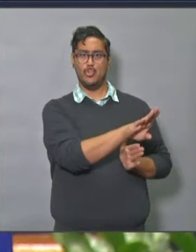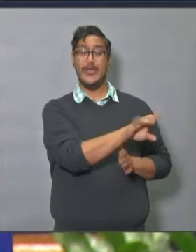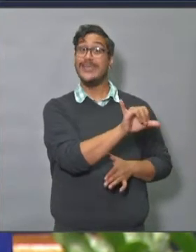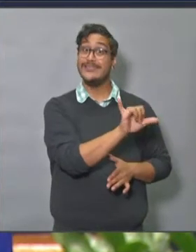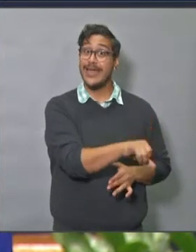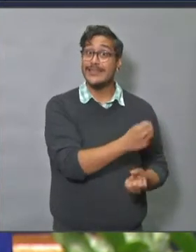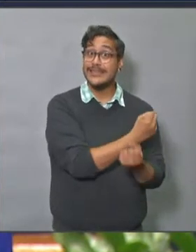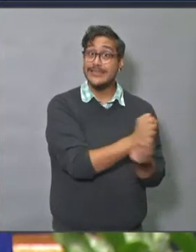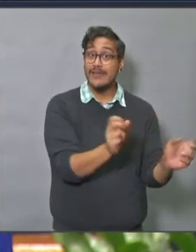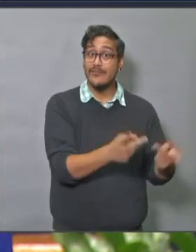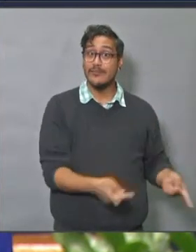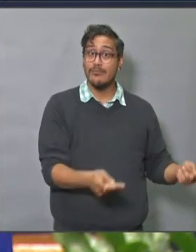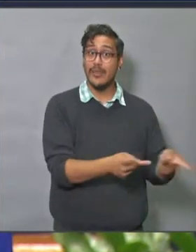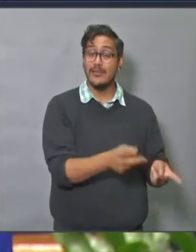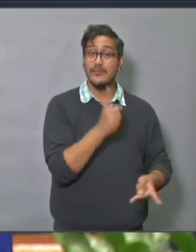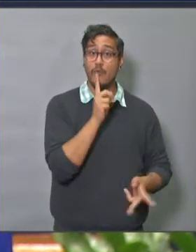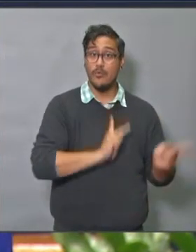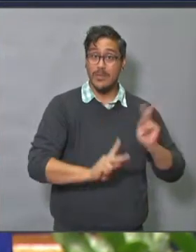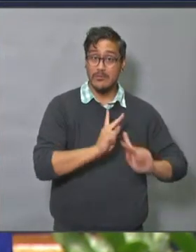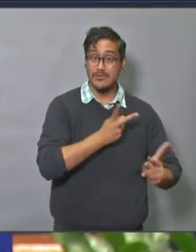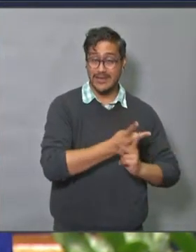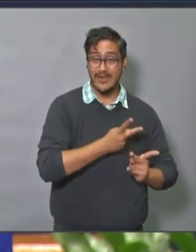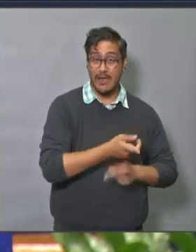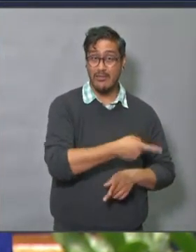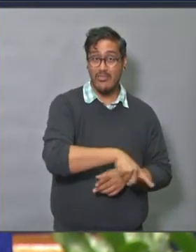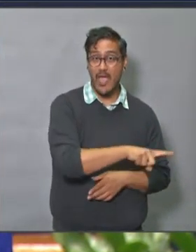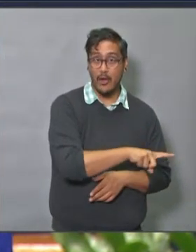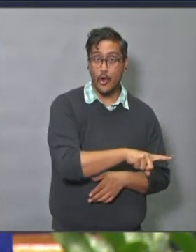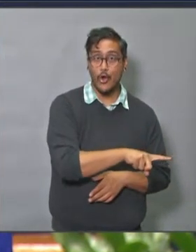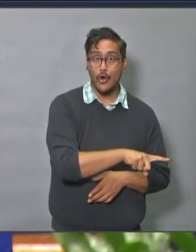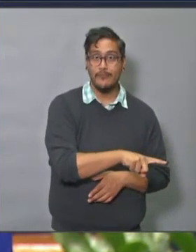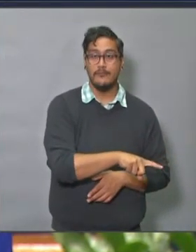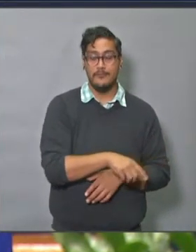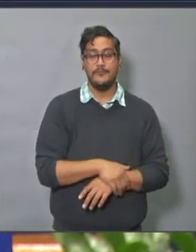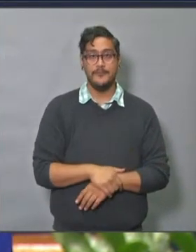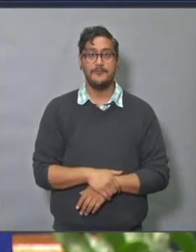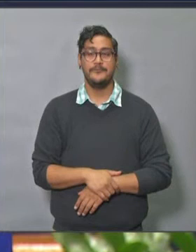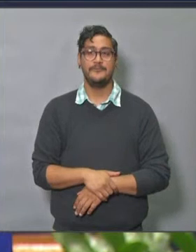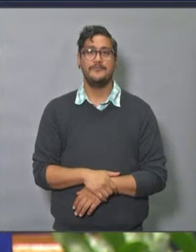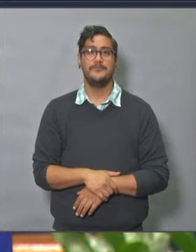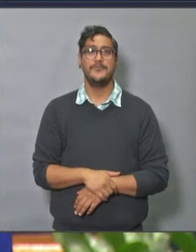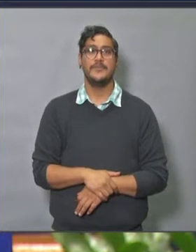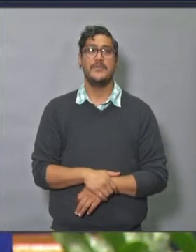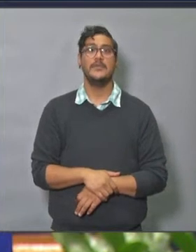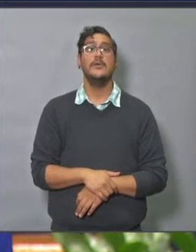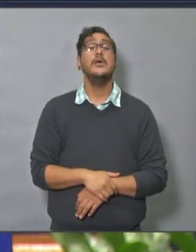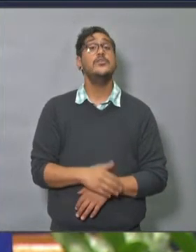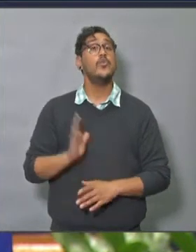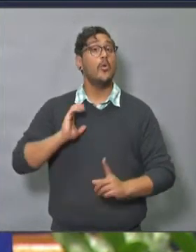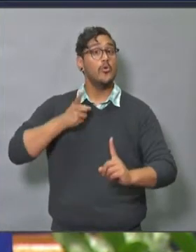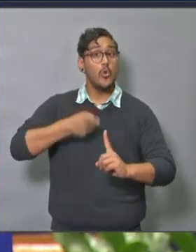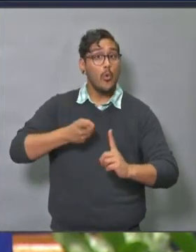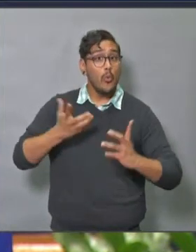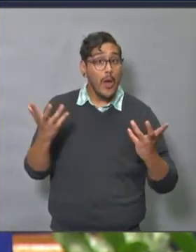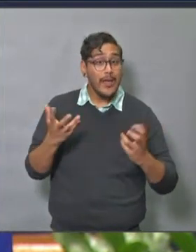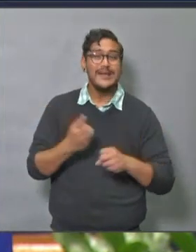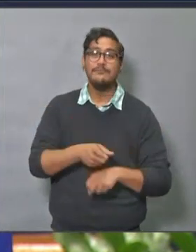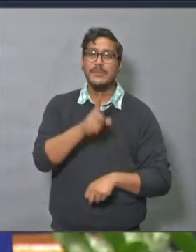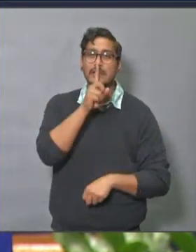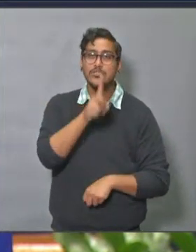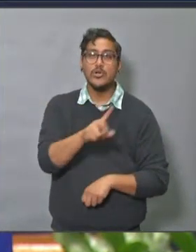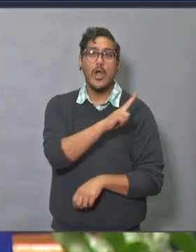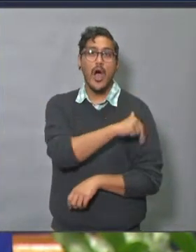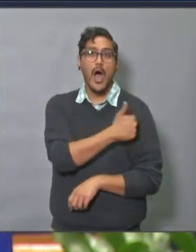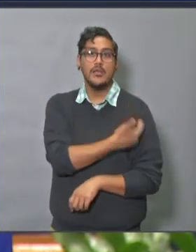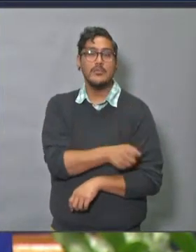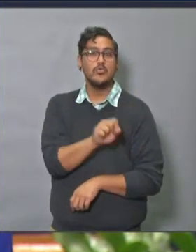place for patients to be taken care of given the overall infrastructure that's located within the hospital settings. So our goal is to make sure that hospitals